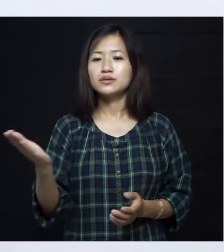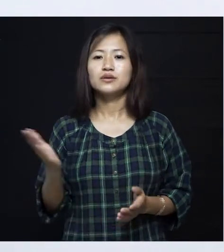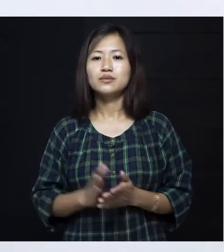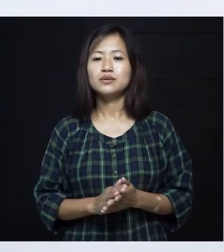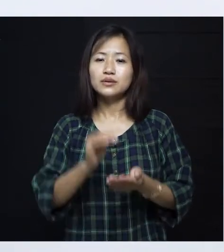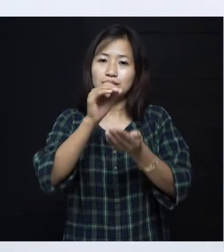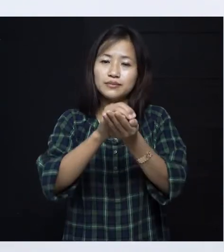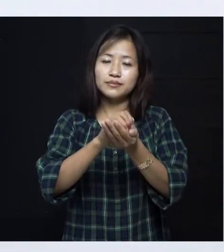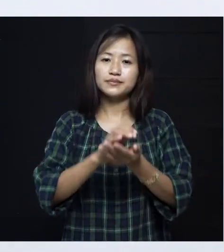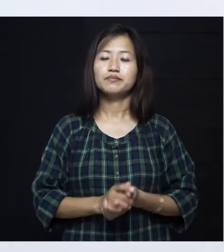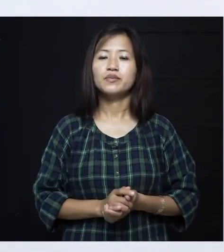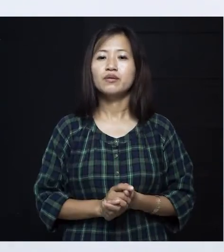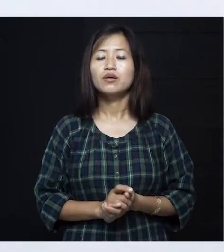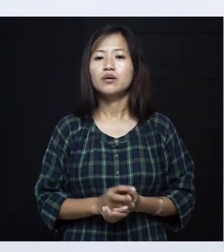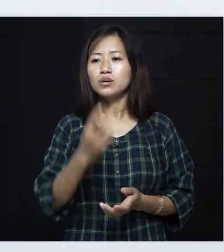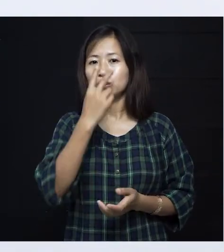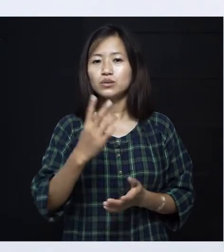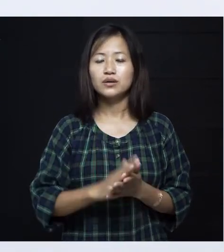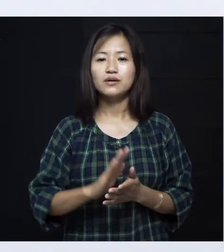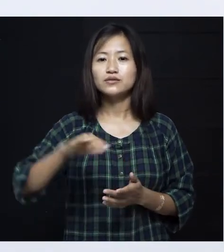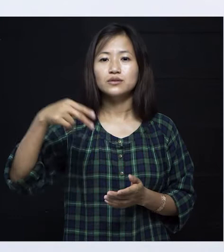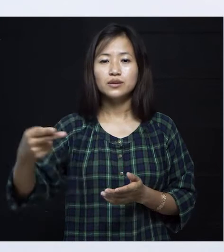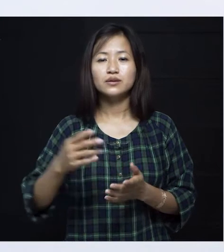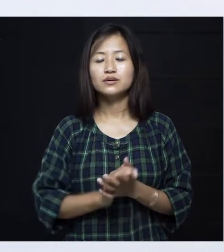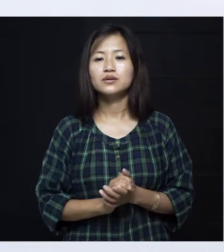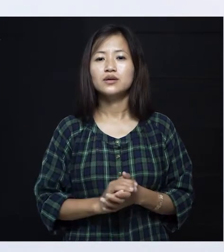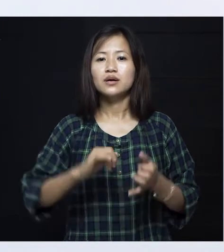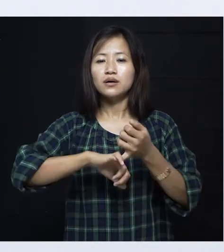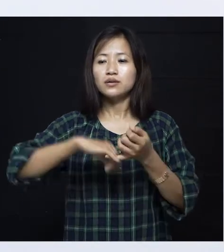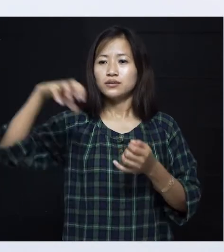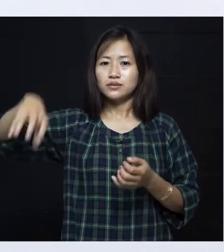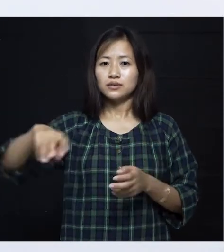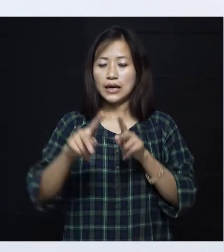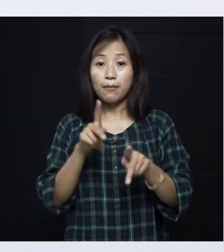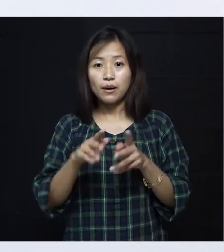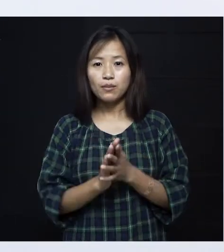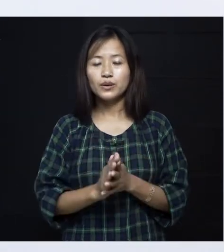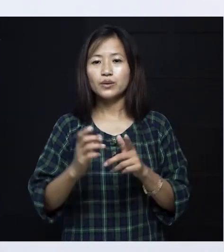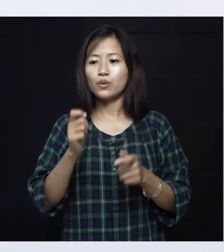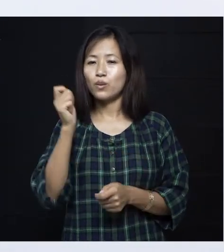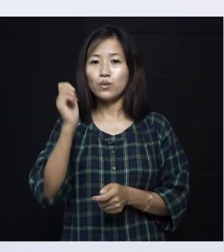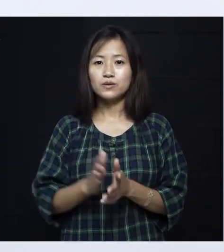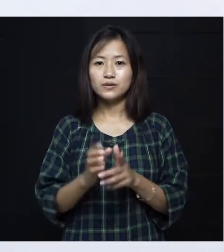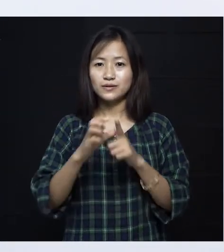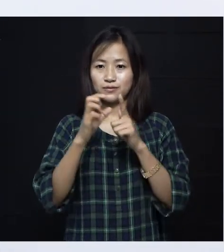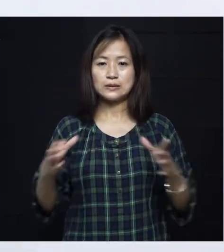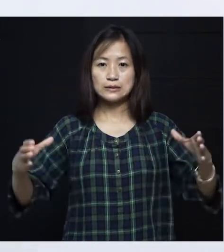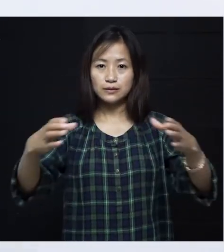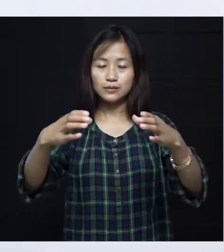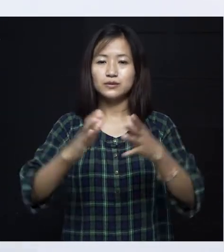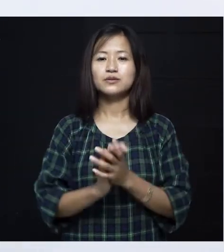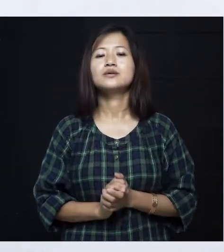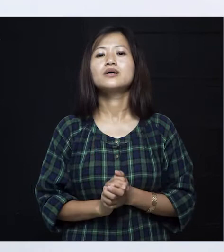are maintained, okay, maintained and looked after by the State Public Work Department. Okay, then the